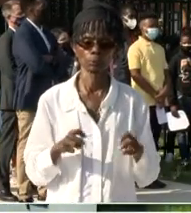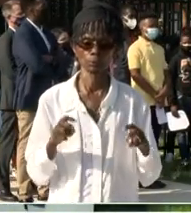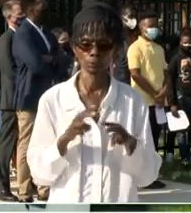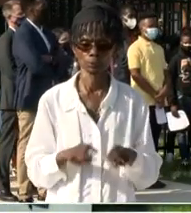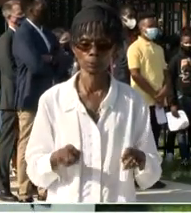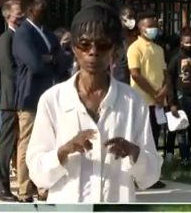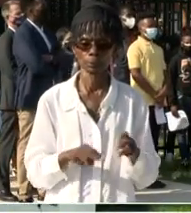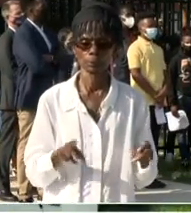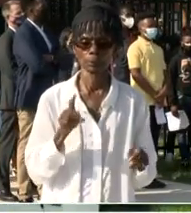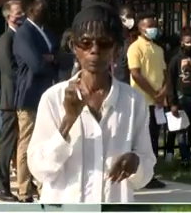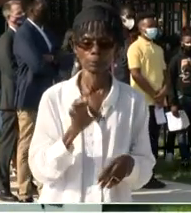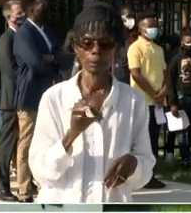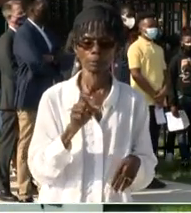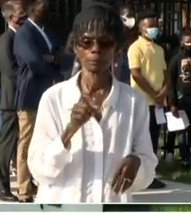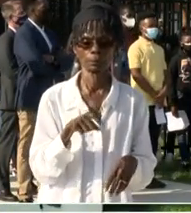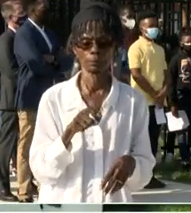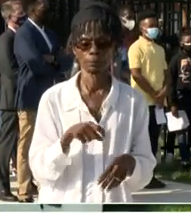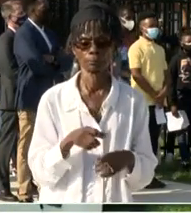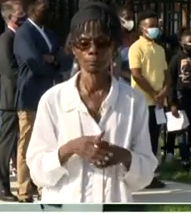students out of school.